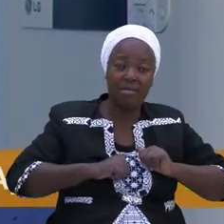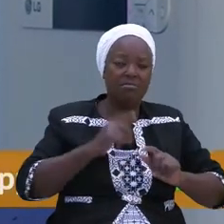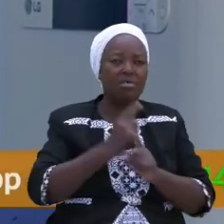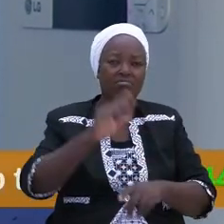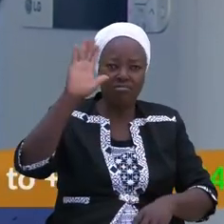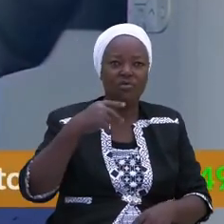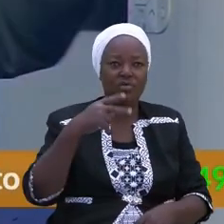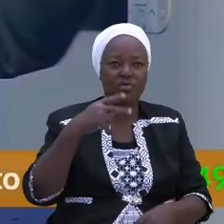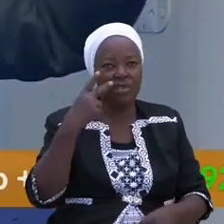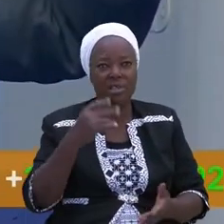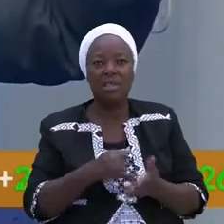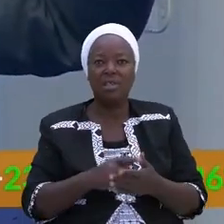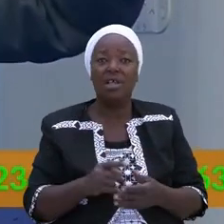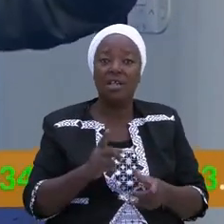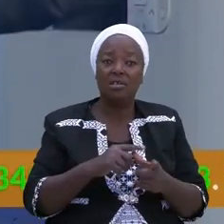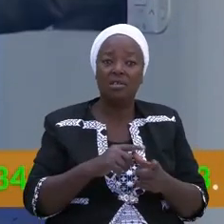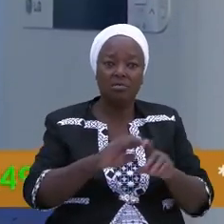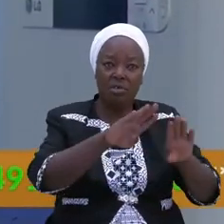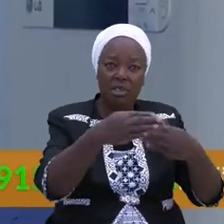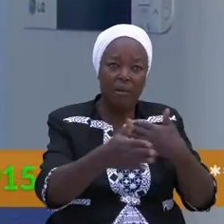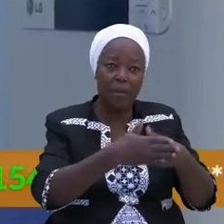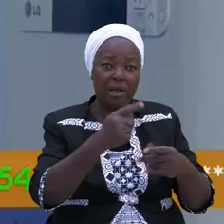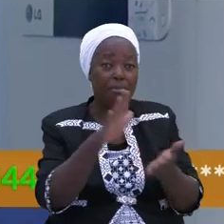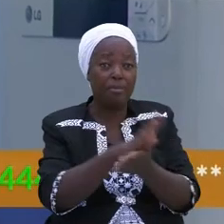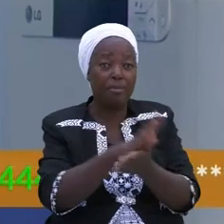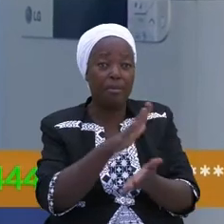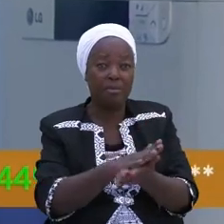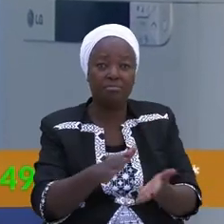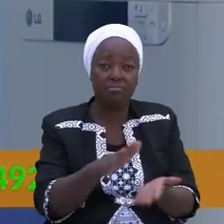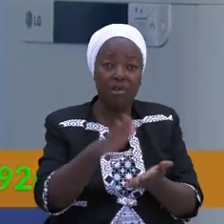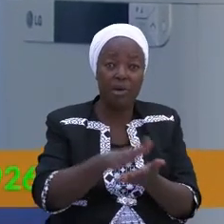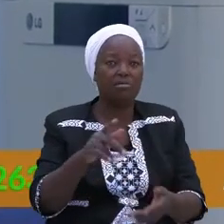And if no one has taken your own slip, can you wave your slip up?